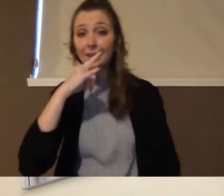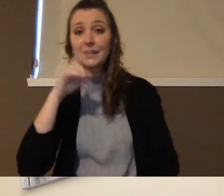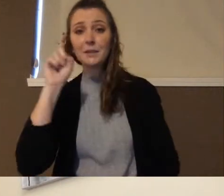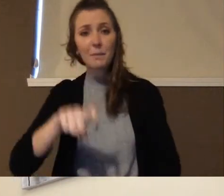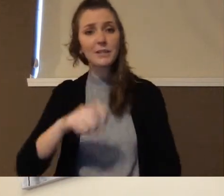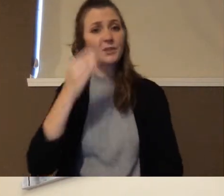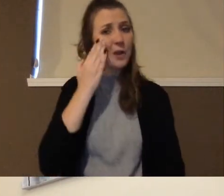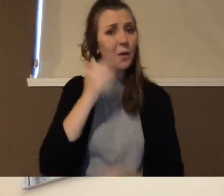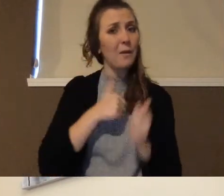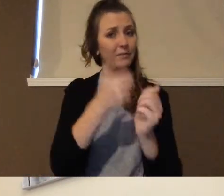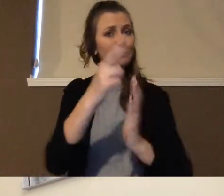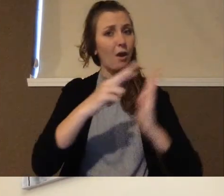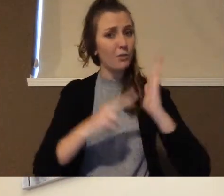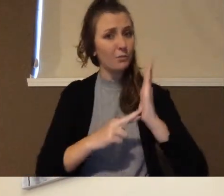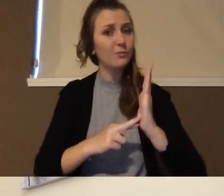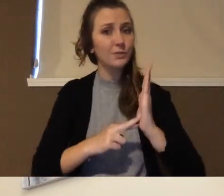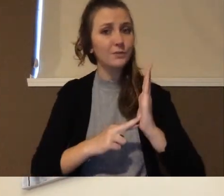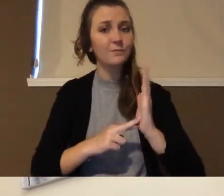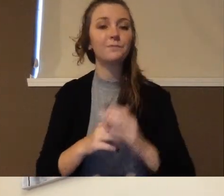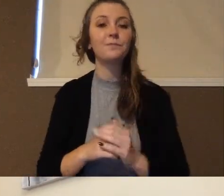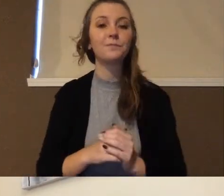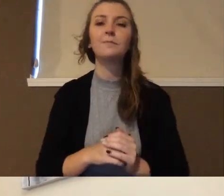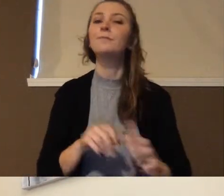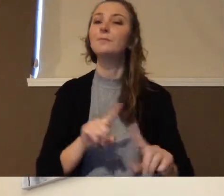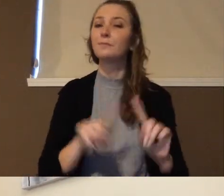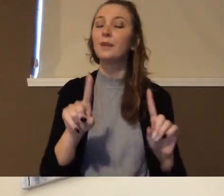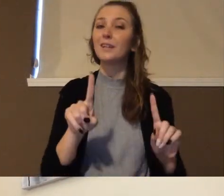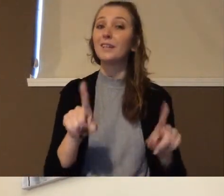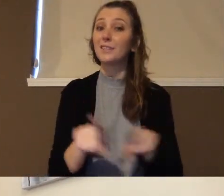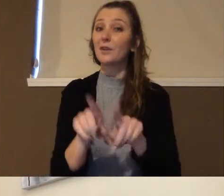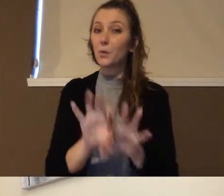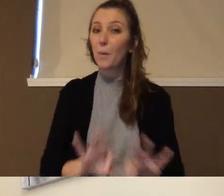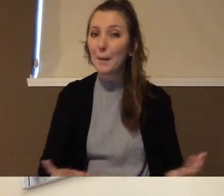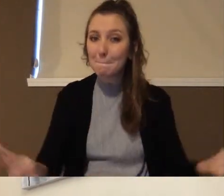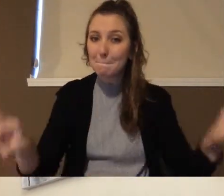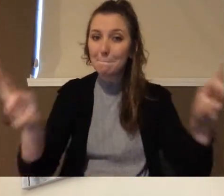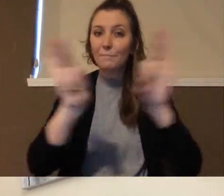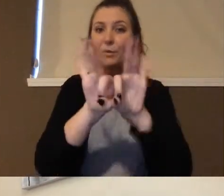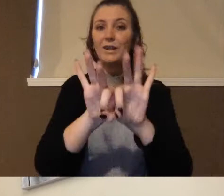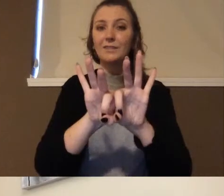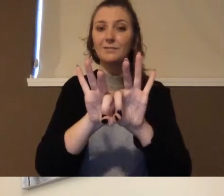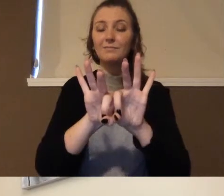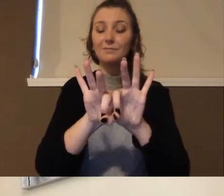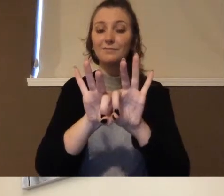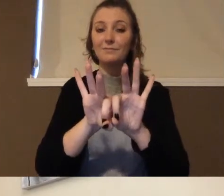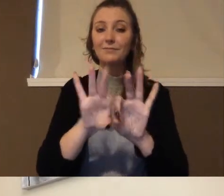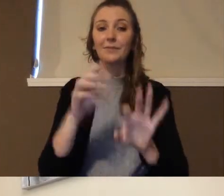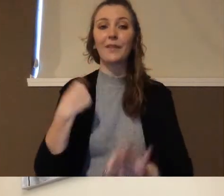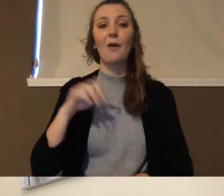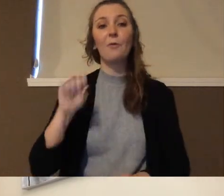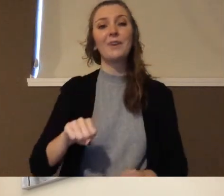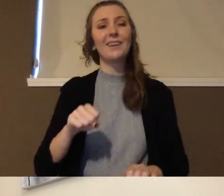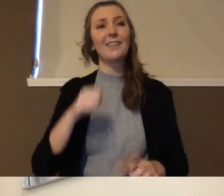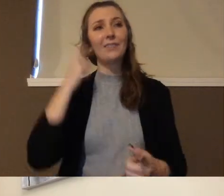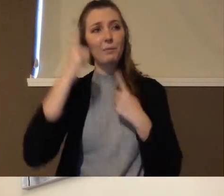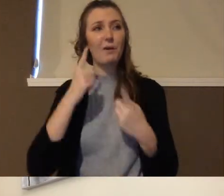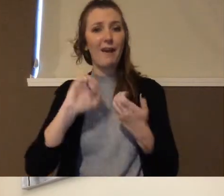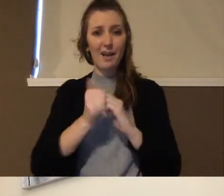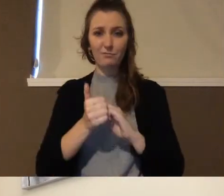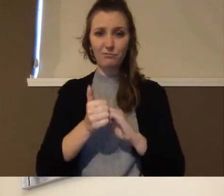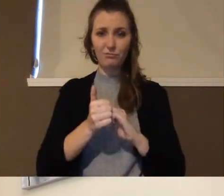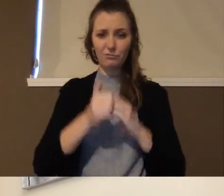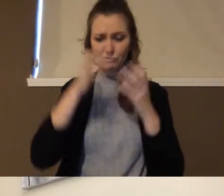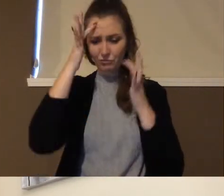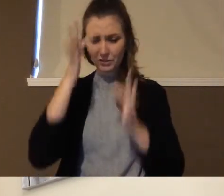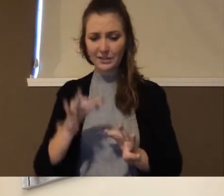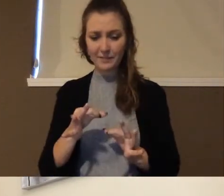many situations. But it's also important that we have a way to think through how to make choices when there's a situation that doesn't have a